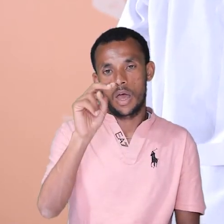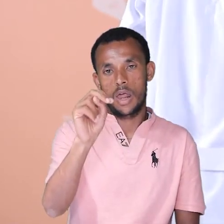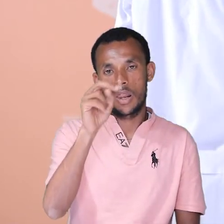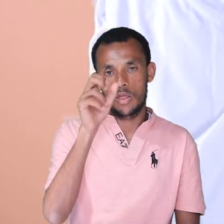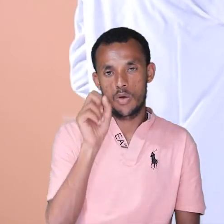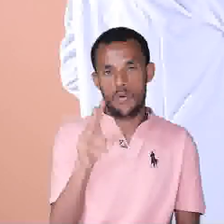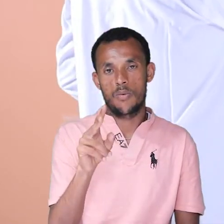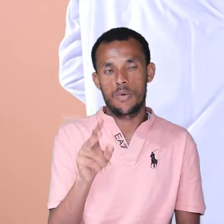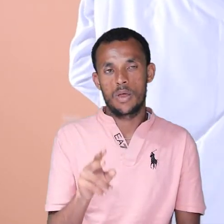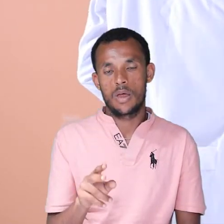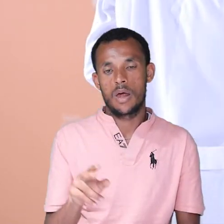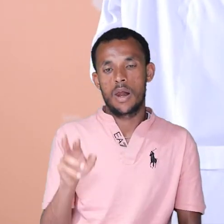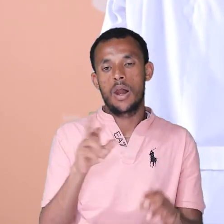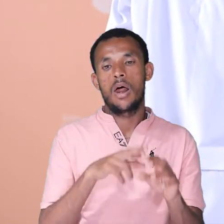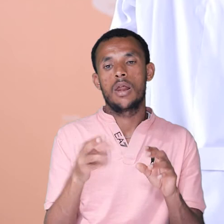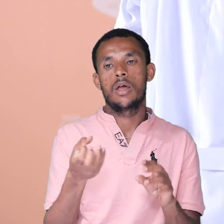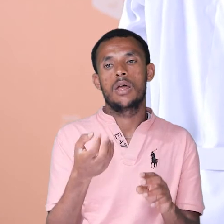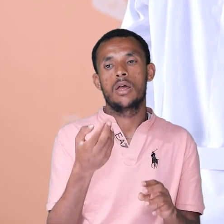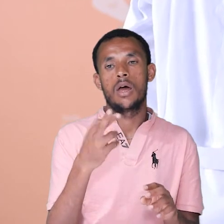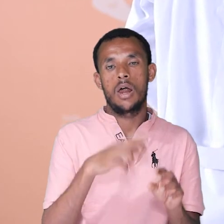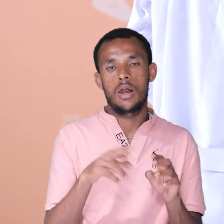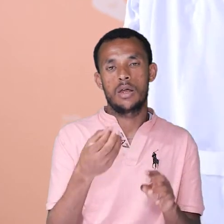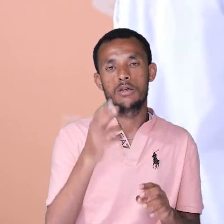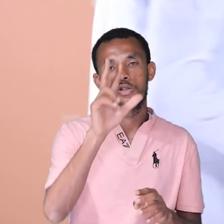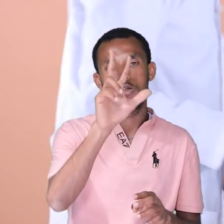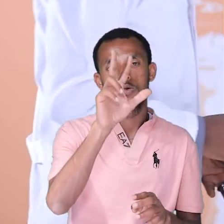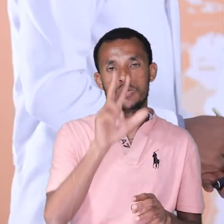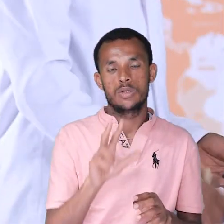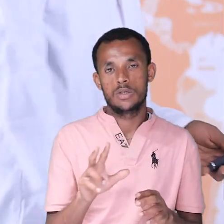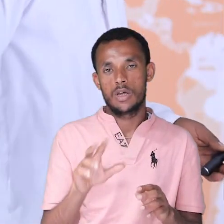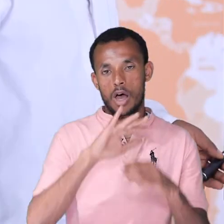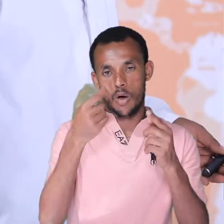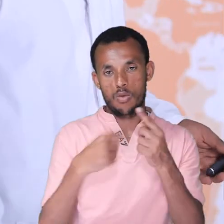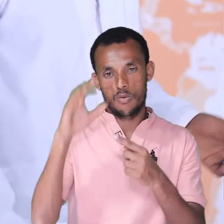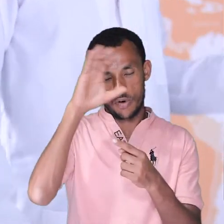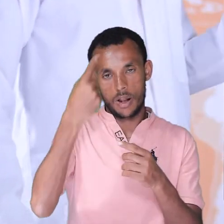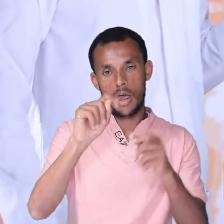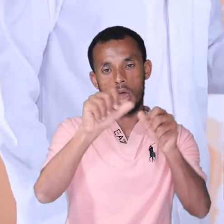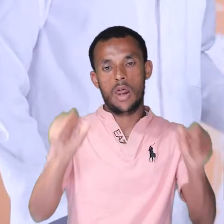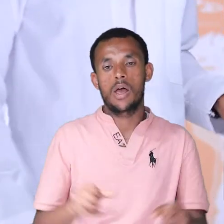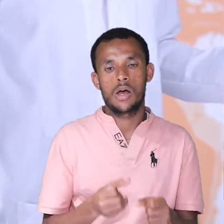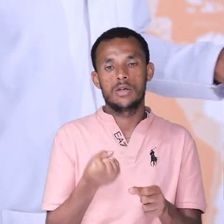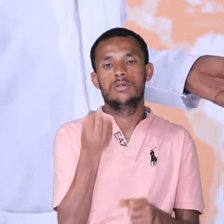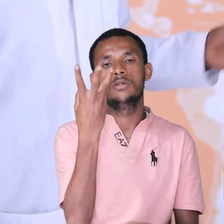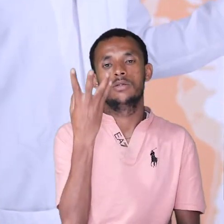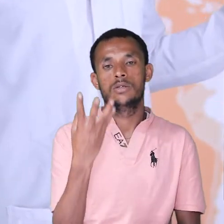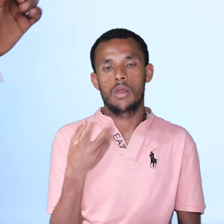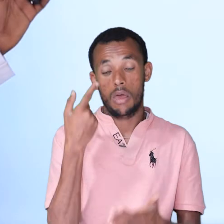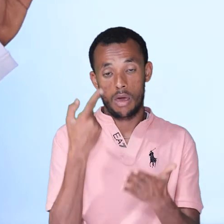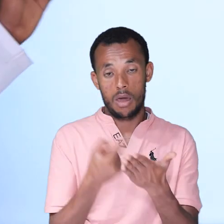12. What is radius? R is given by 3. Therefore, how to find the area?